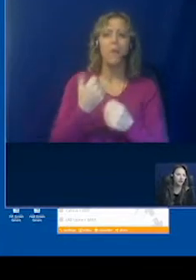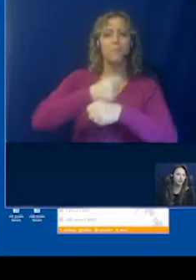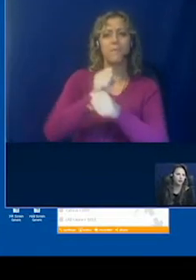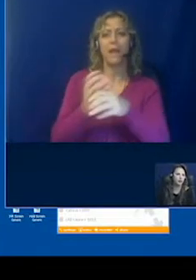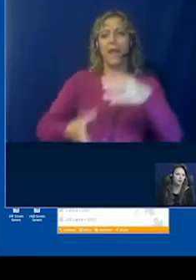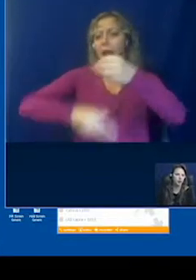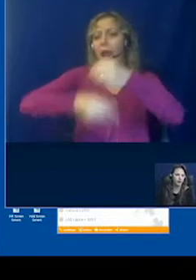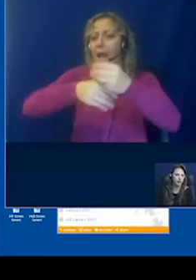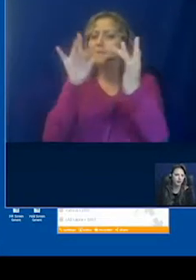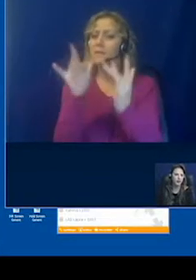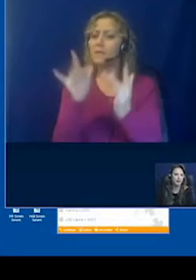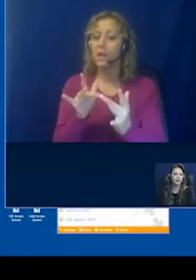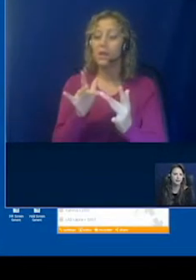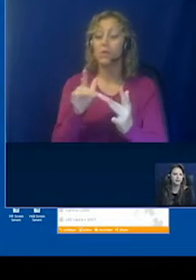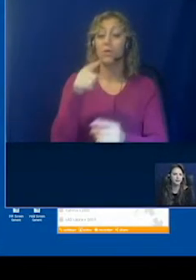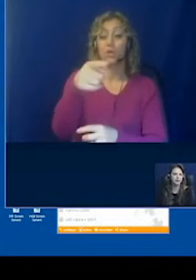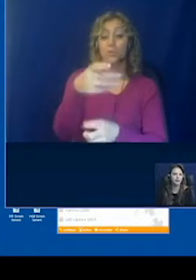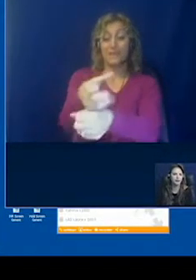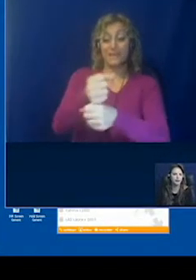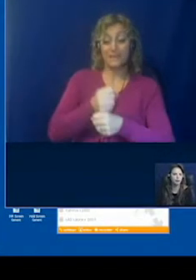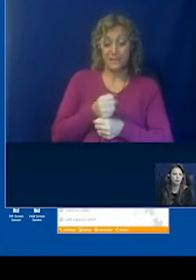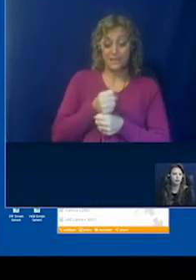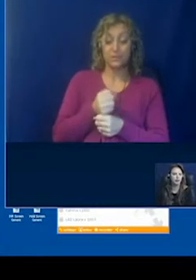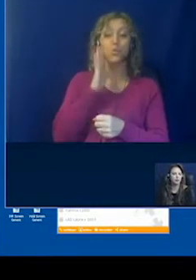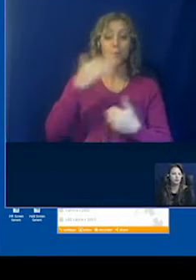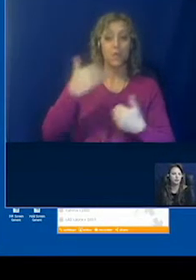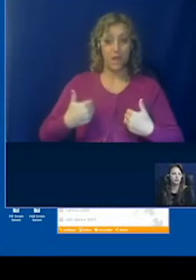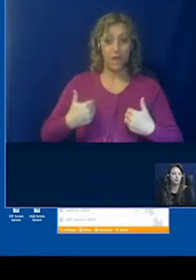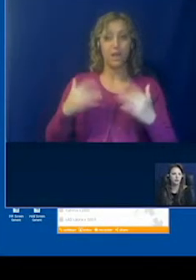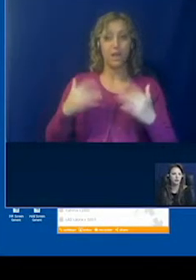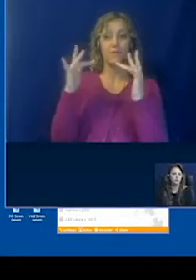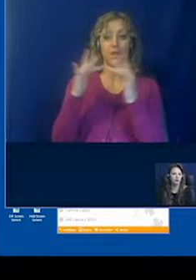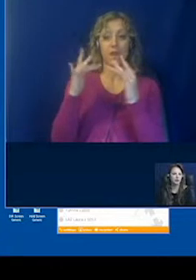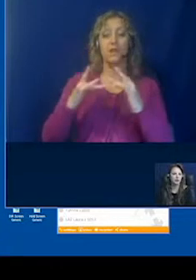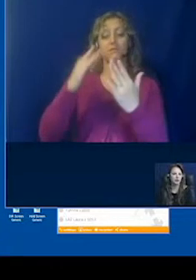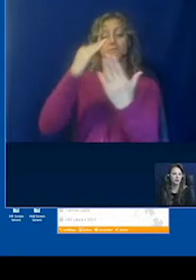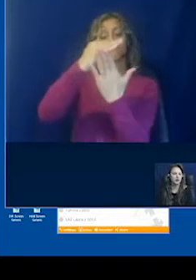have one contact listed there for sure, which is the